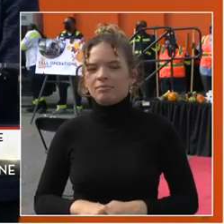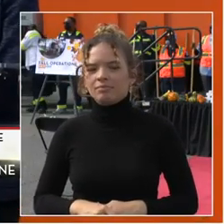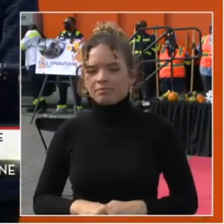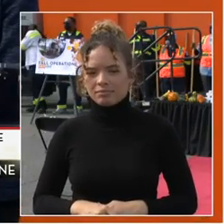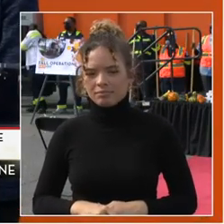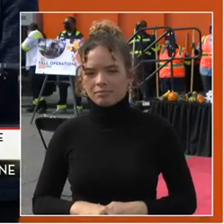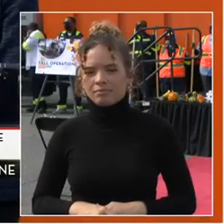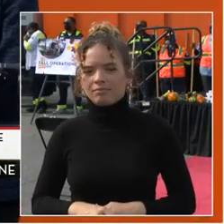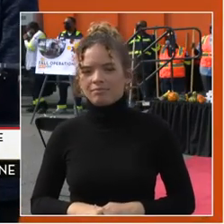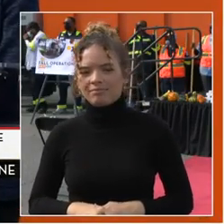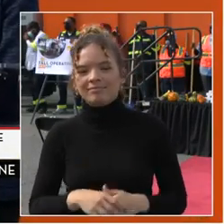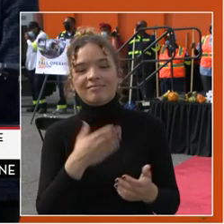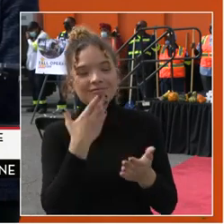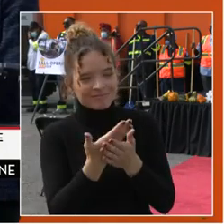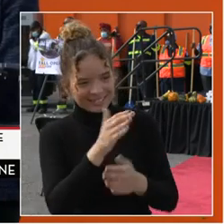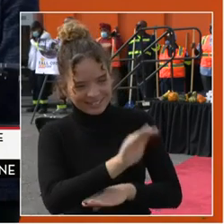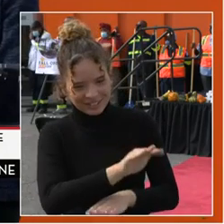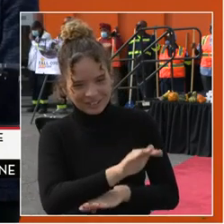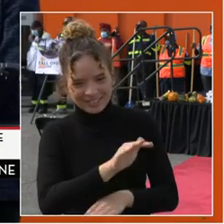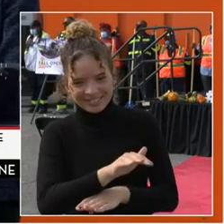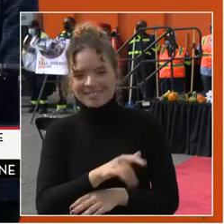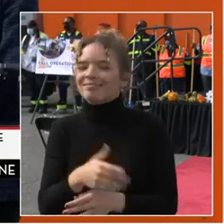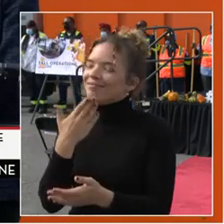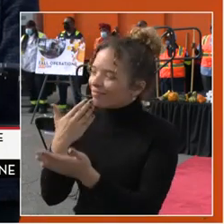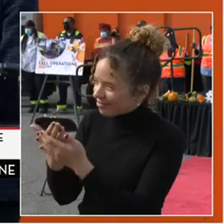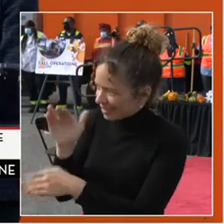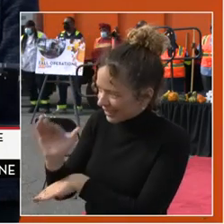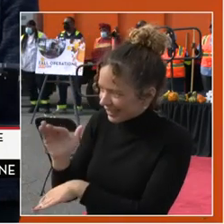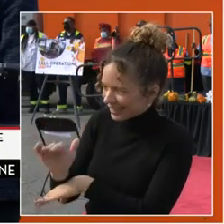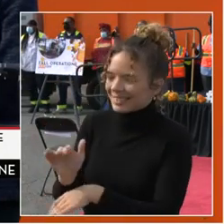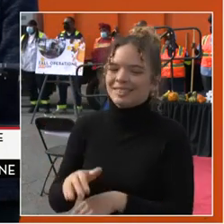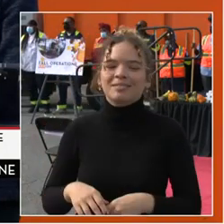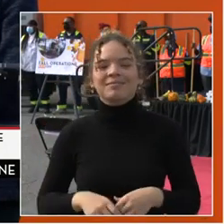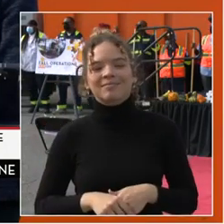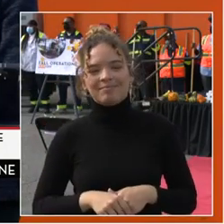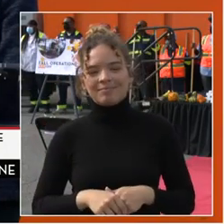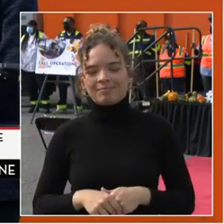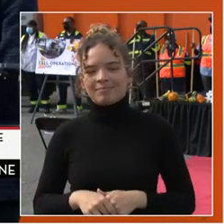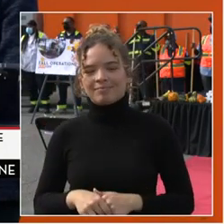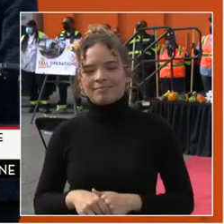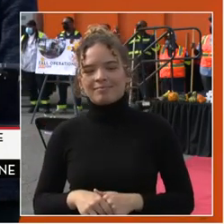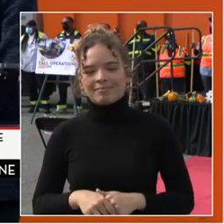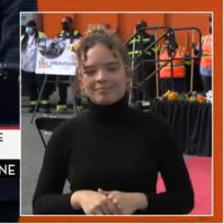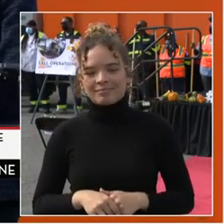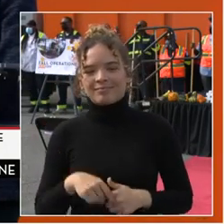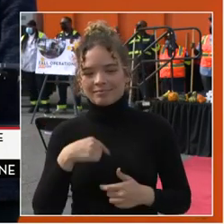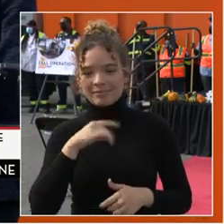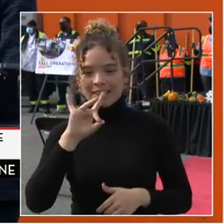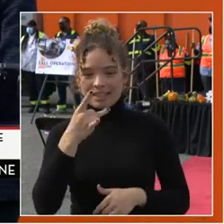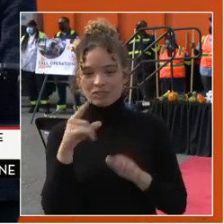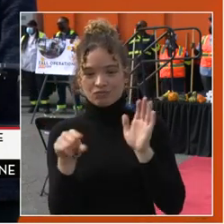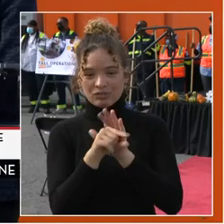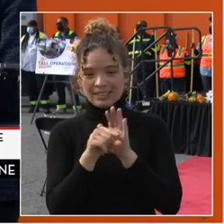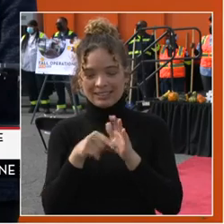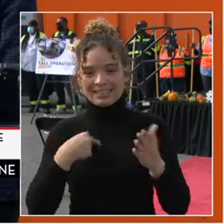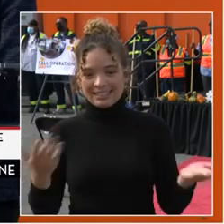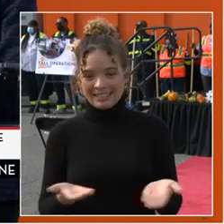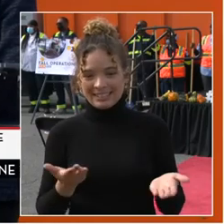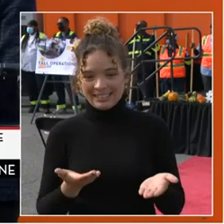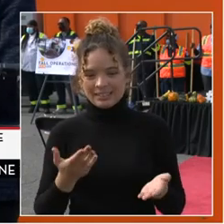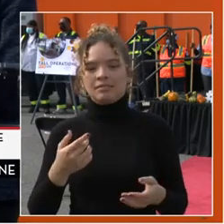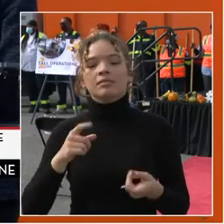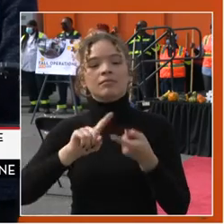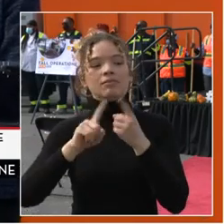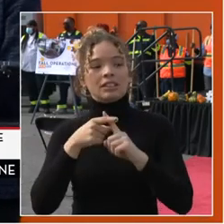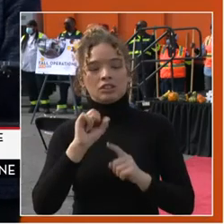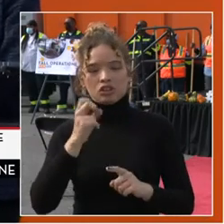Good afternoon. Good afternoon. My name is Aaliyah Bikulei. I'm an 8th grader here at Friendship Blue Piers. Knowing the D.C. public